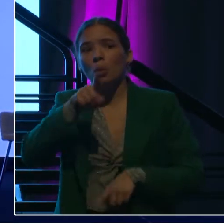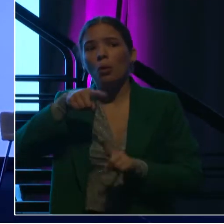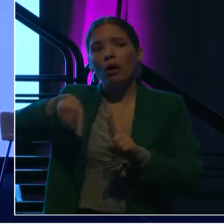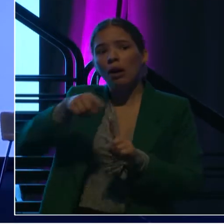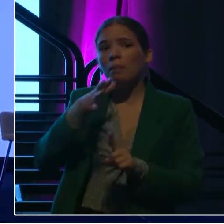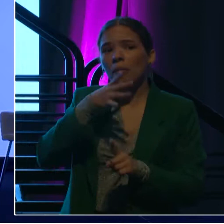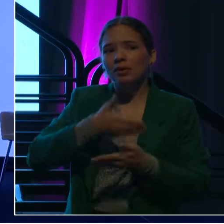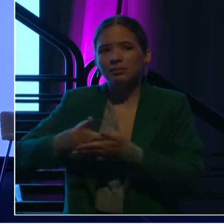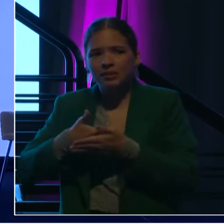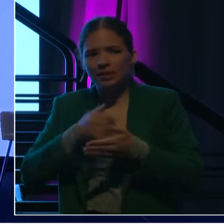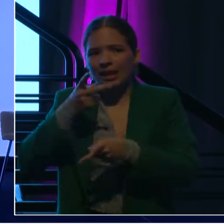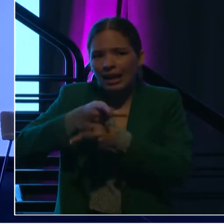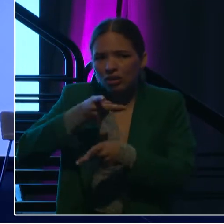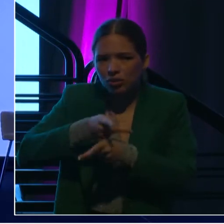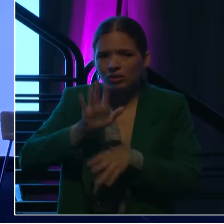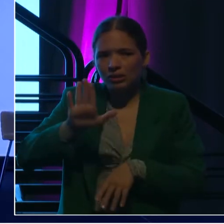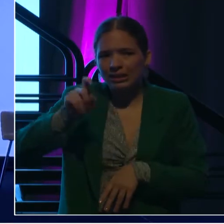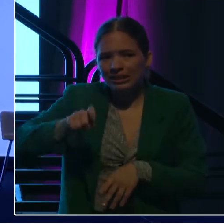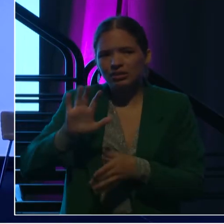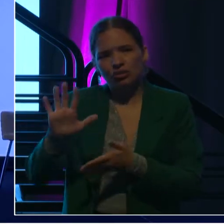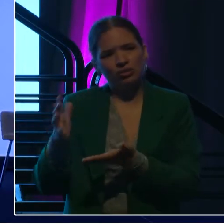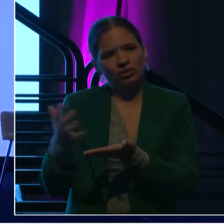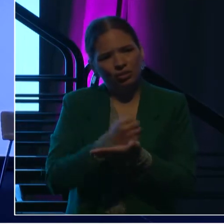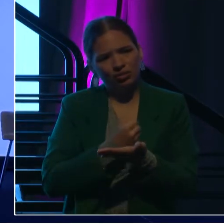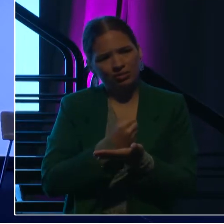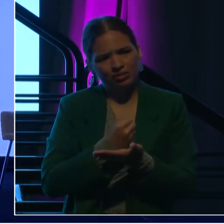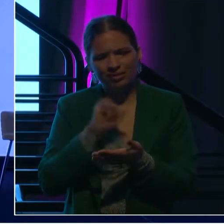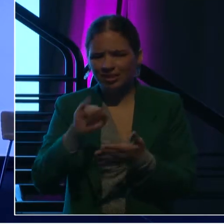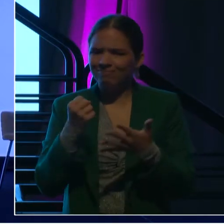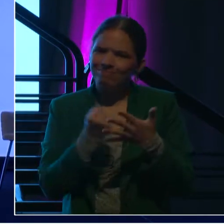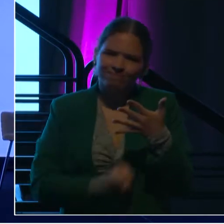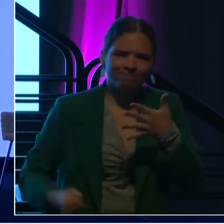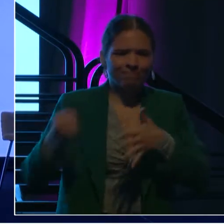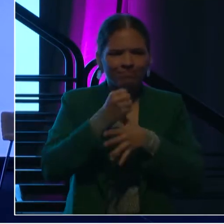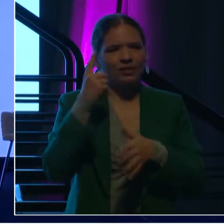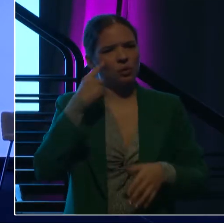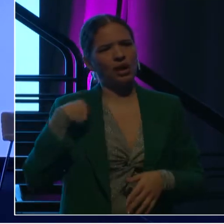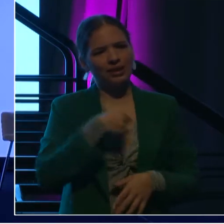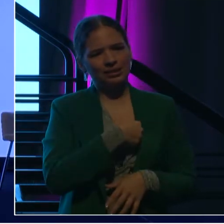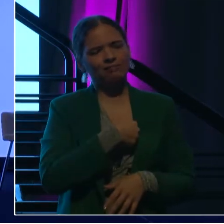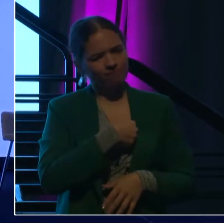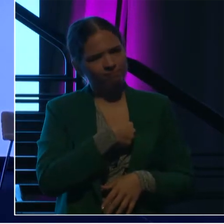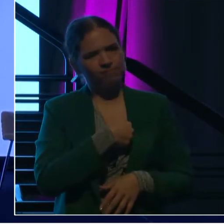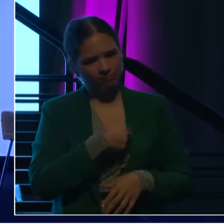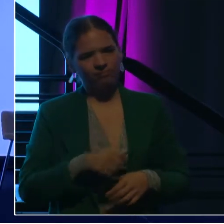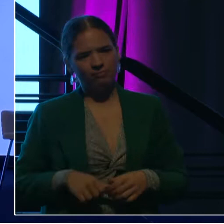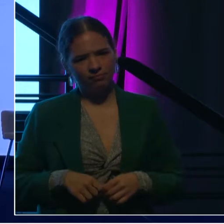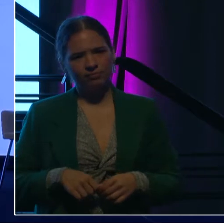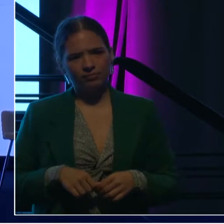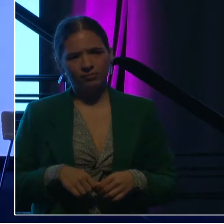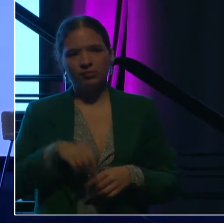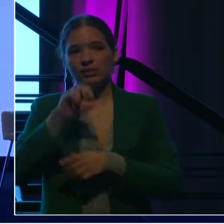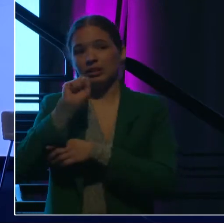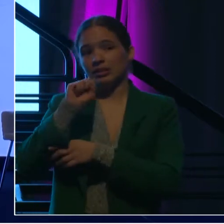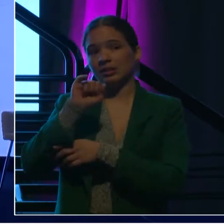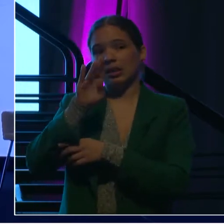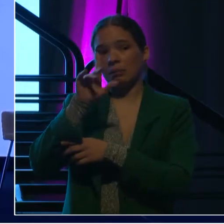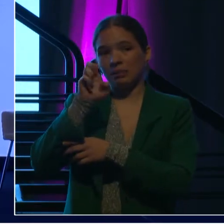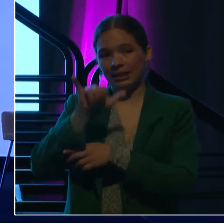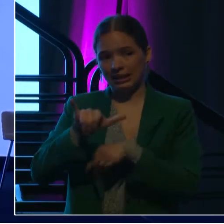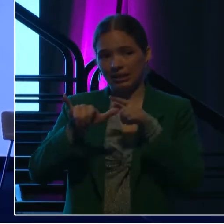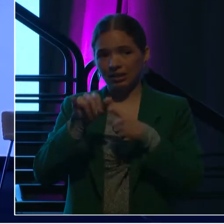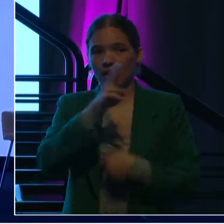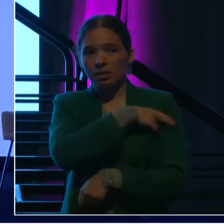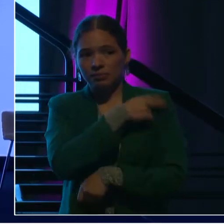and deserve is a key priority for us. We want to make sure that Sibley is more accessible to women in all wards